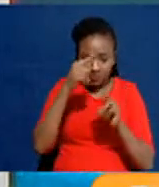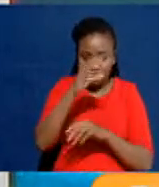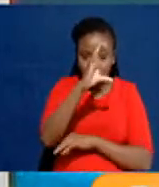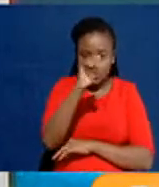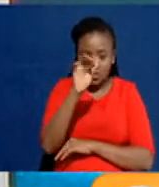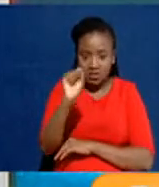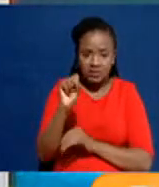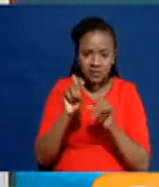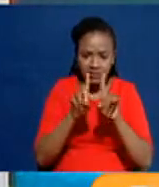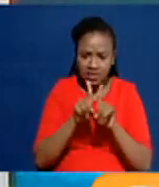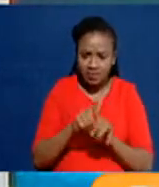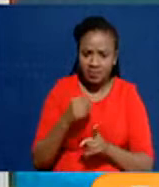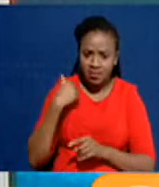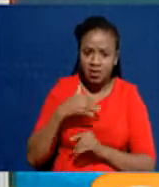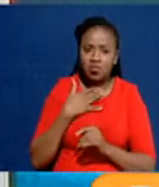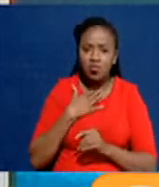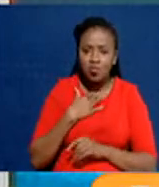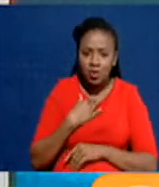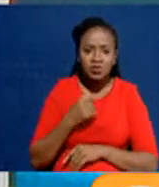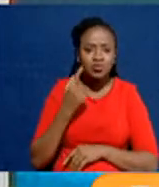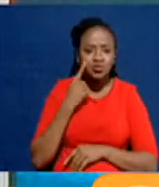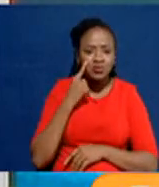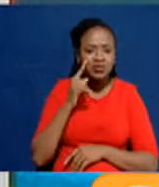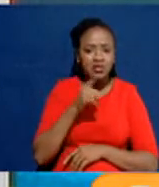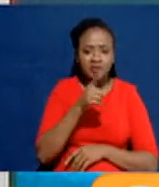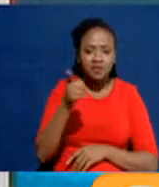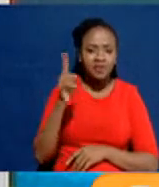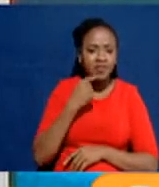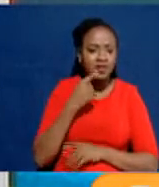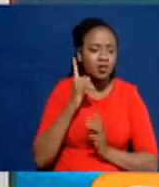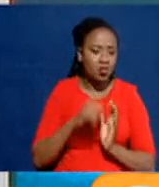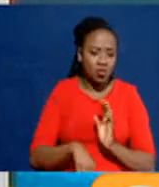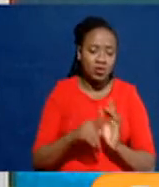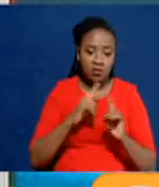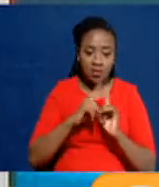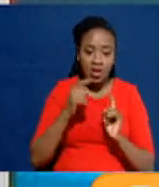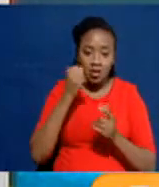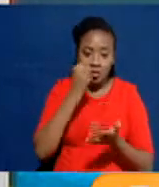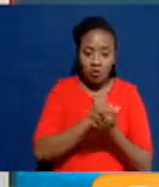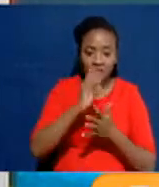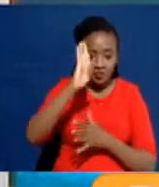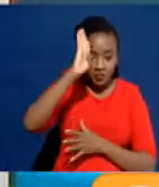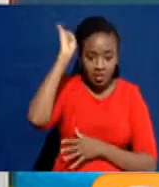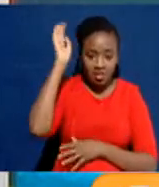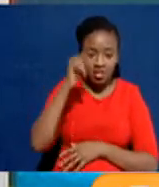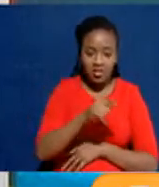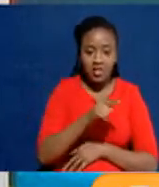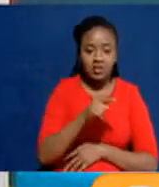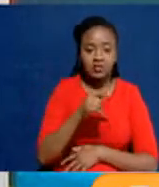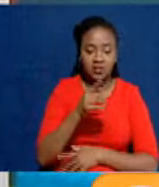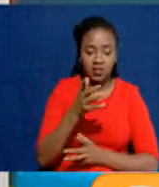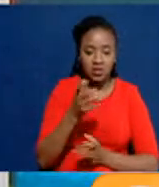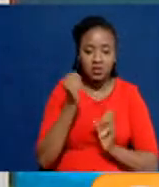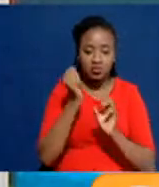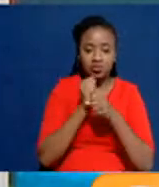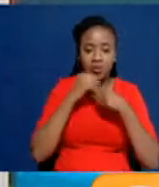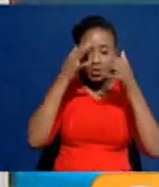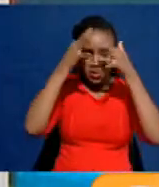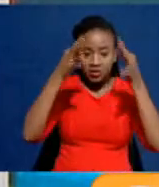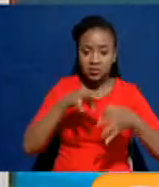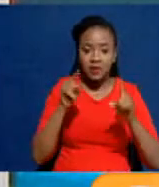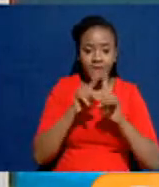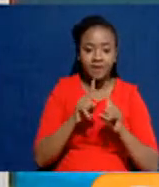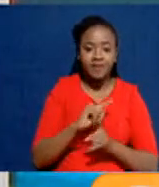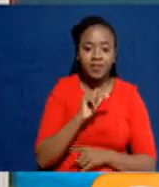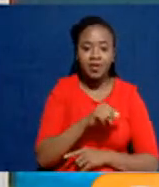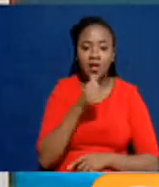very interested to read what advisory they gave. But now the Office of the Attorney General has appealed against that decision. On to the question